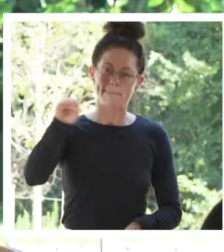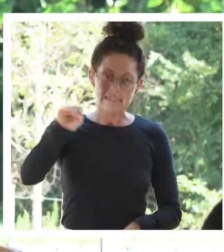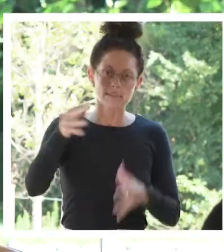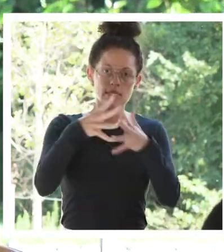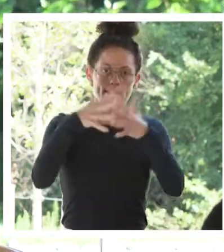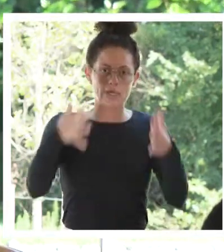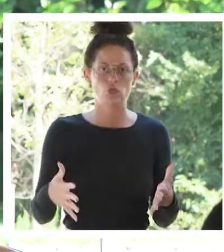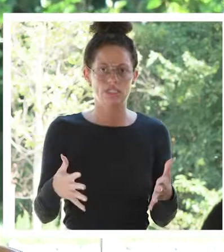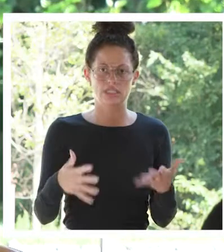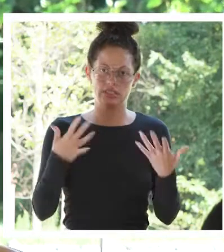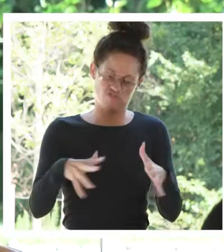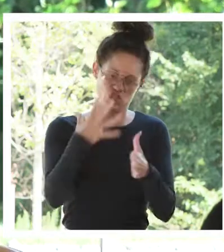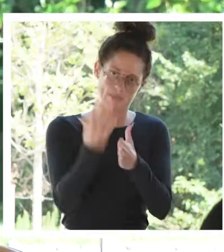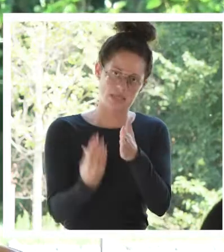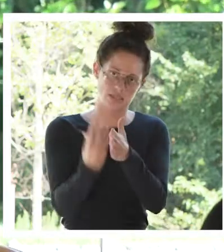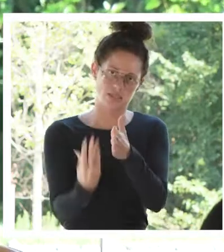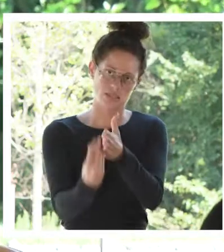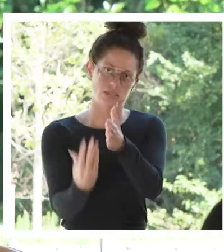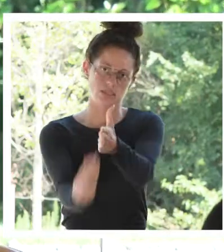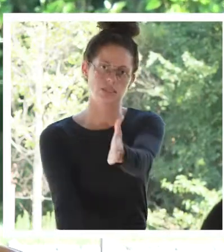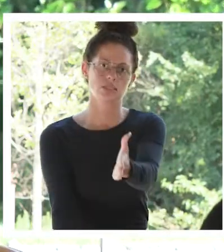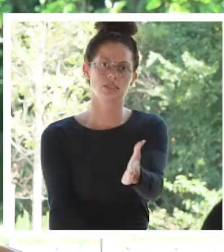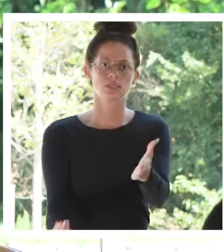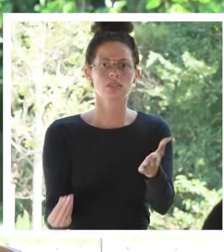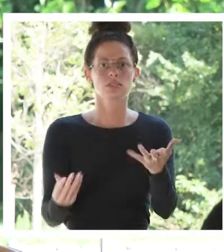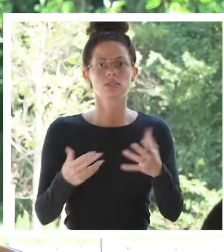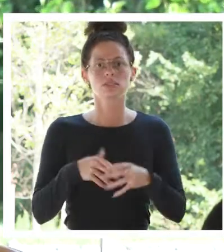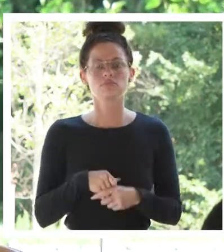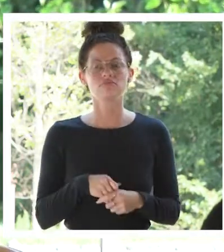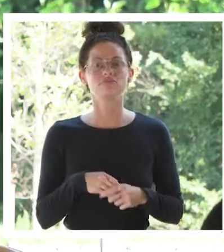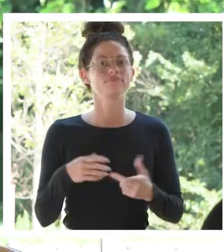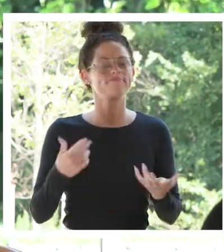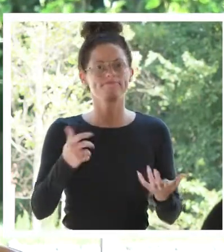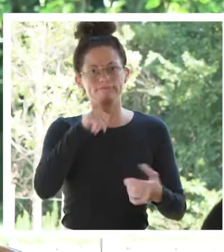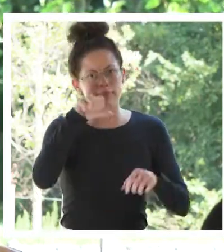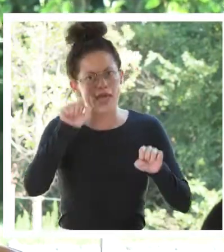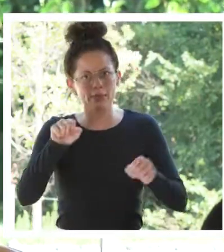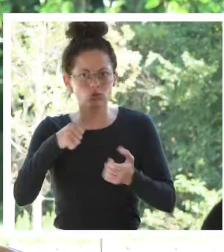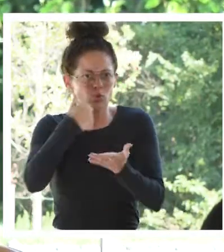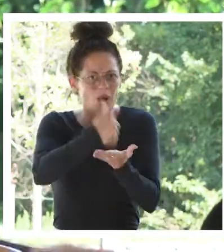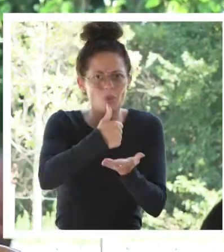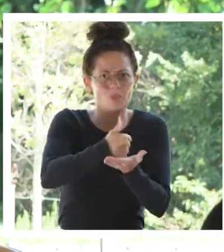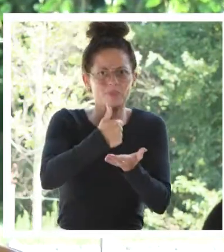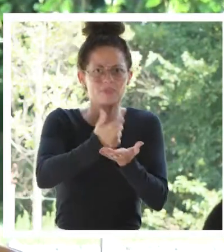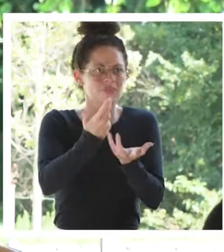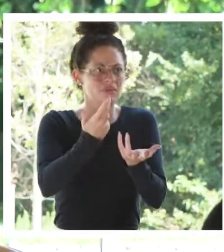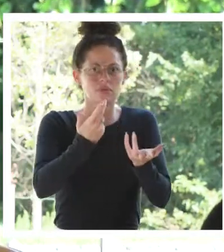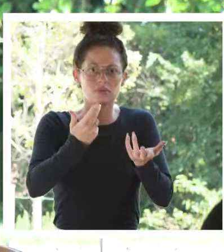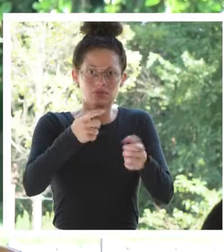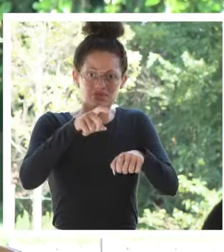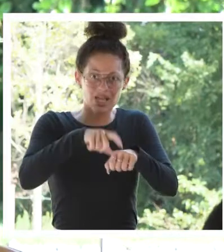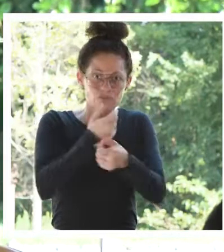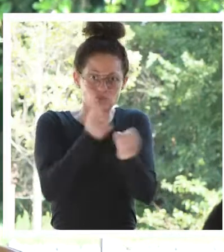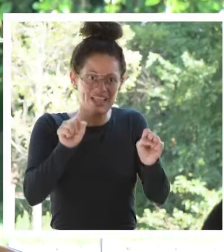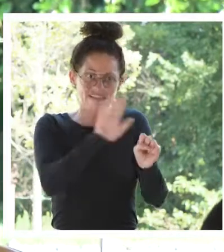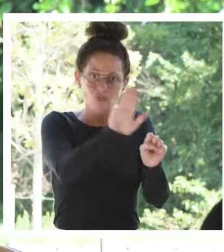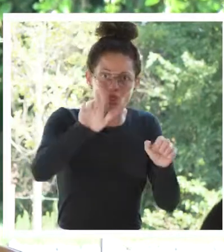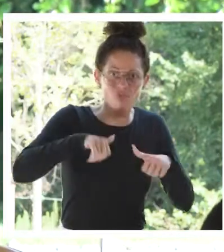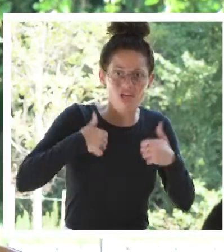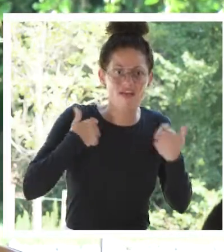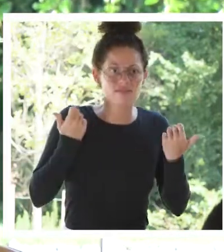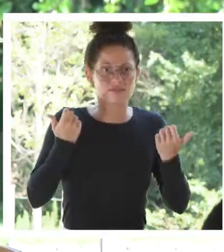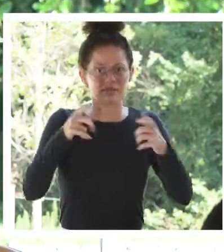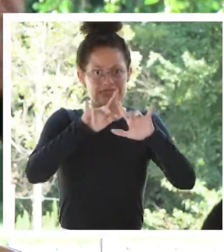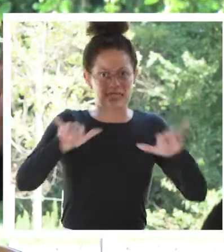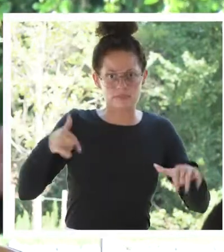COVID. People who we were not able to provide help to in time because we are in the process of trying to respond and develop. And